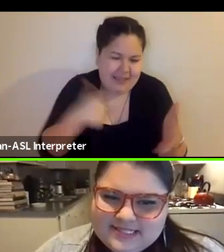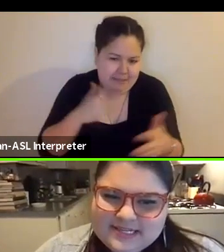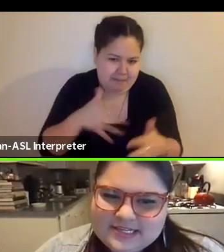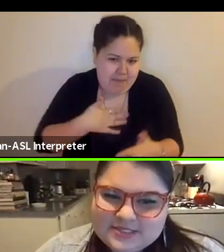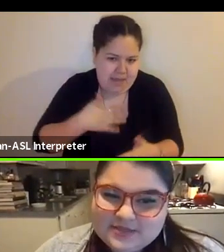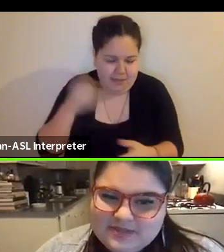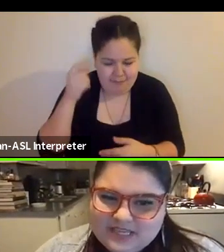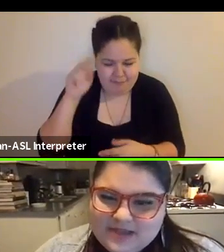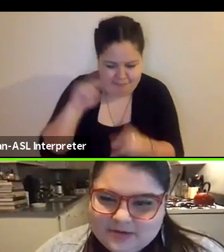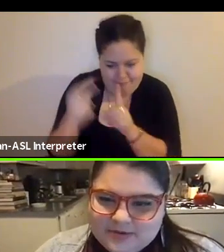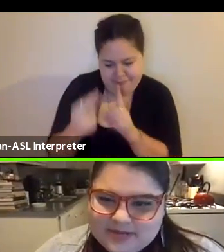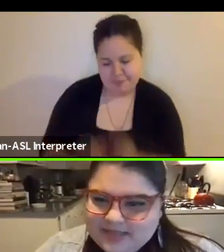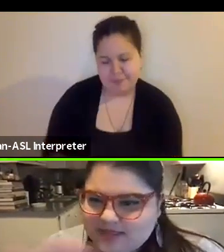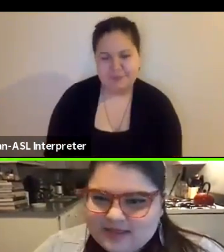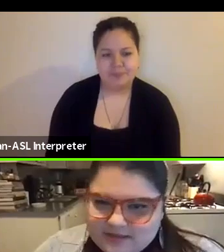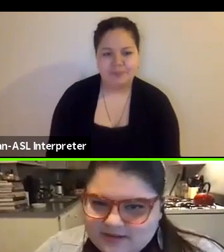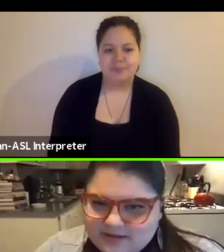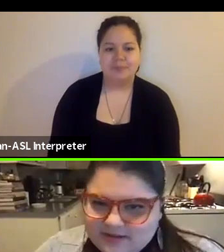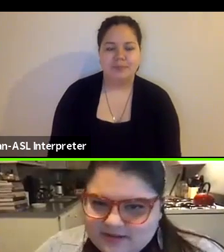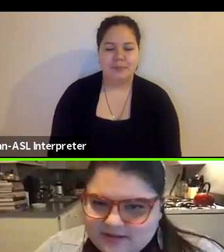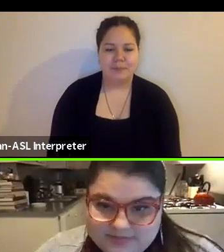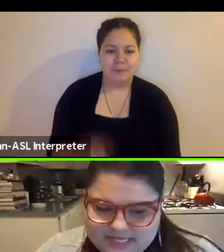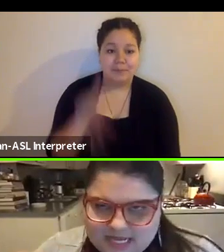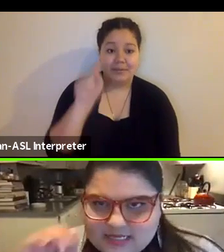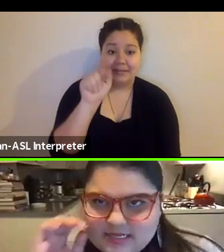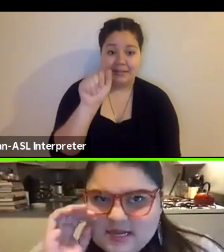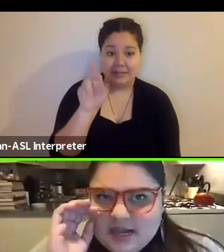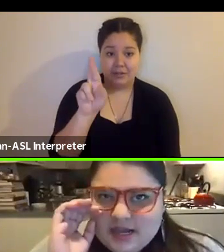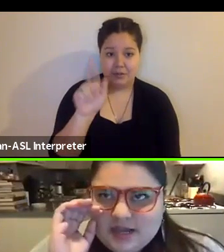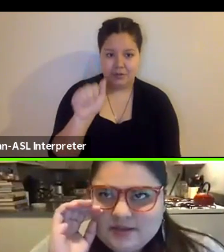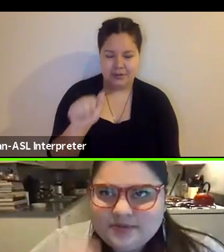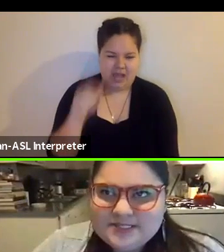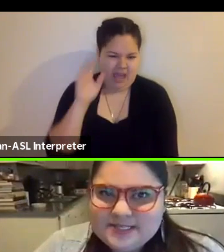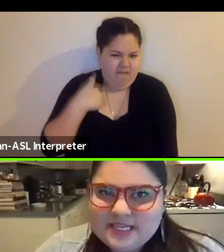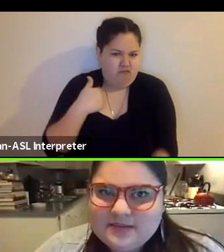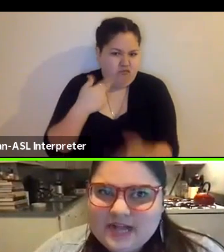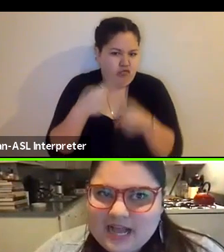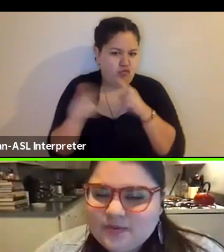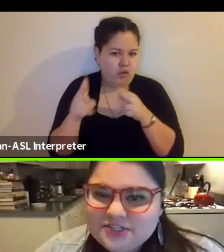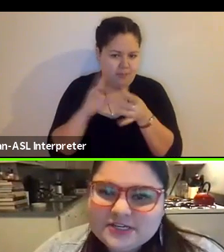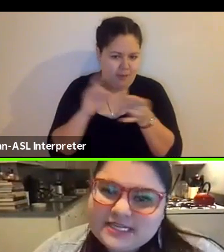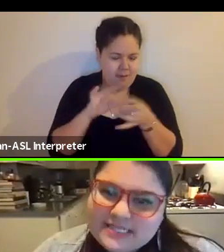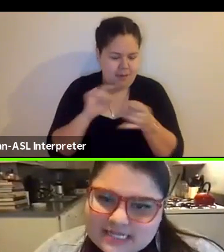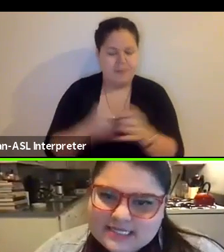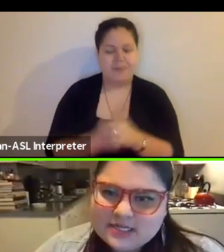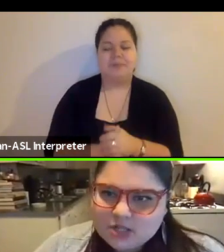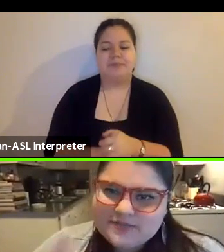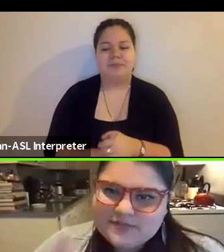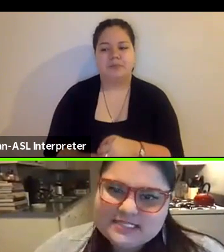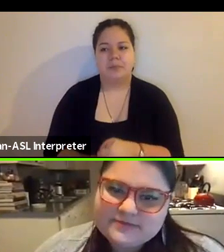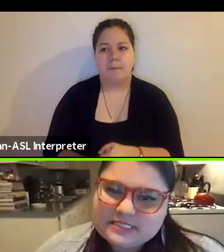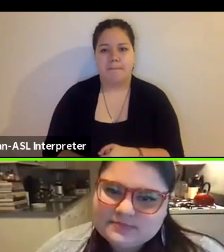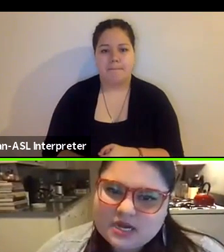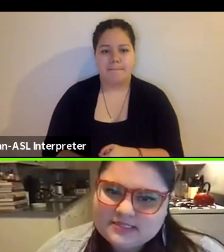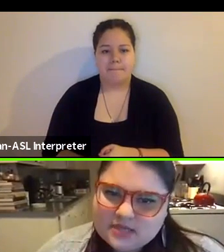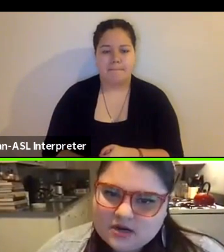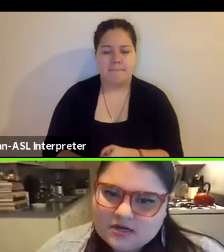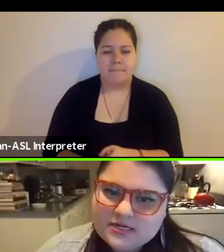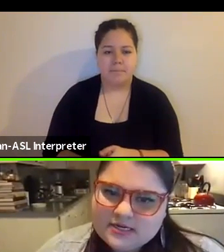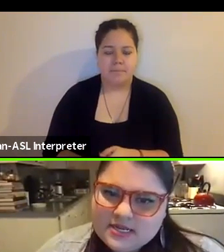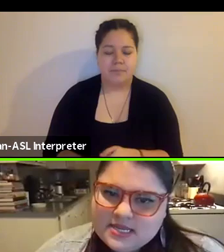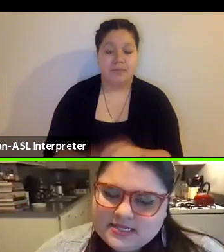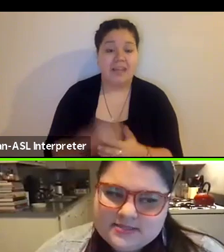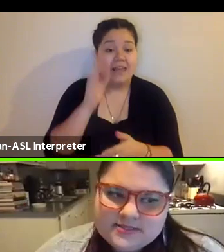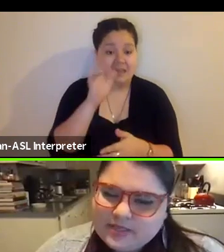This is Tara. Just want to piggyback real quick and then I'll be done. But also thinking about how interconnected all of these different spots